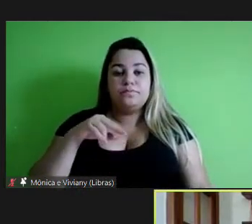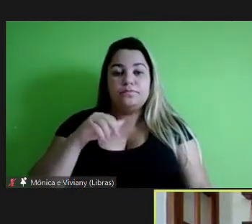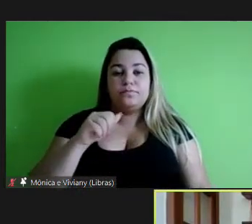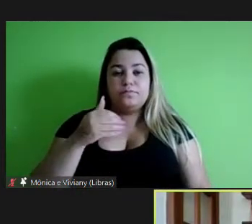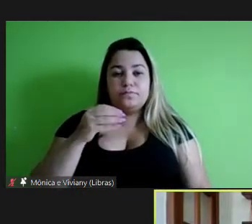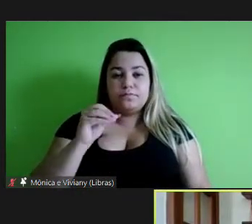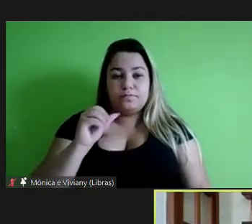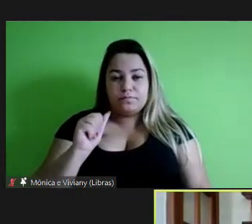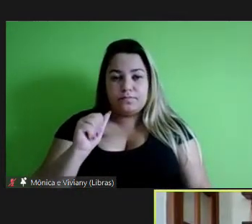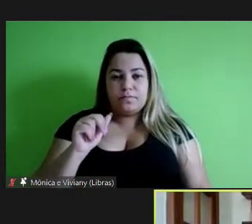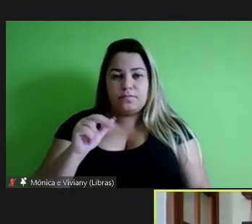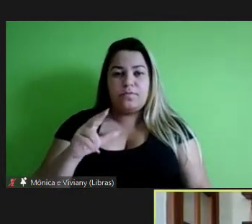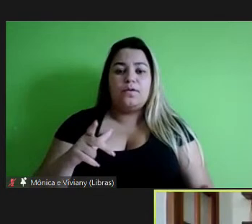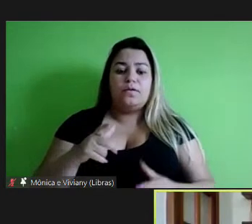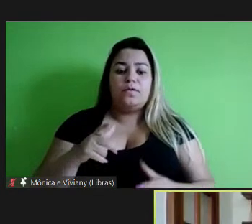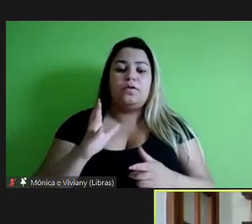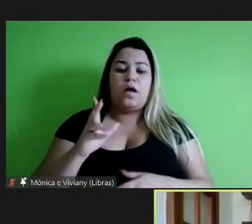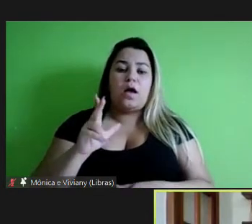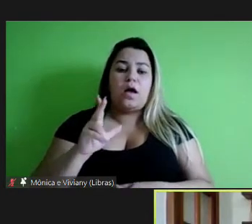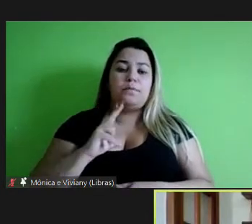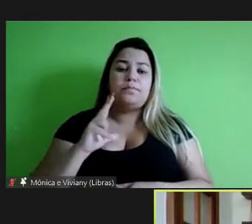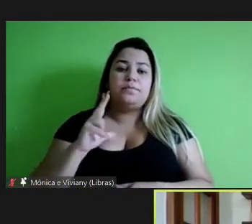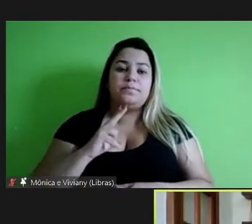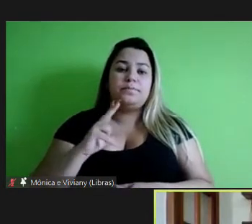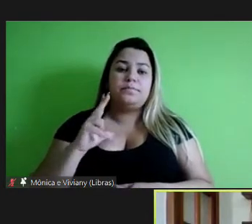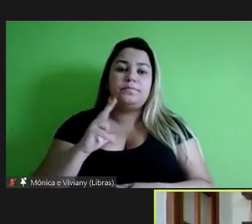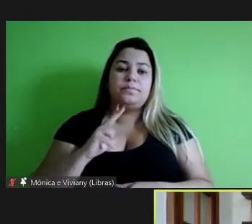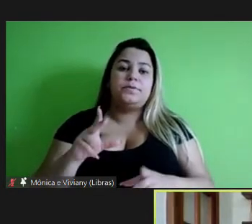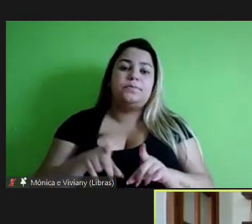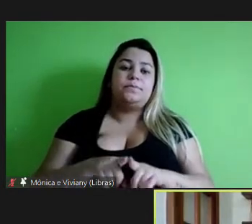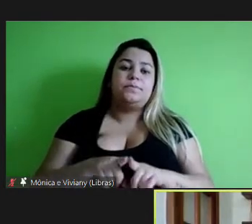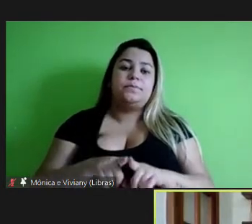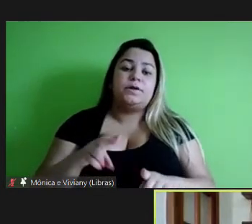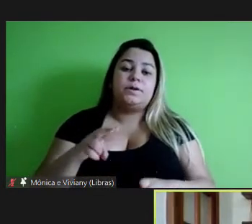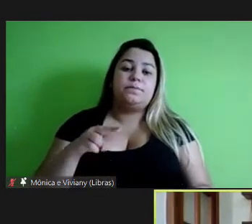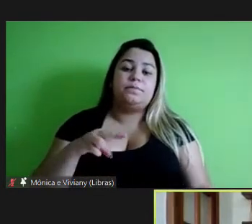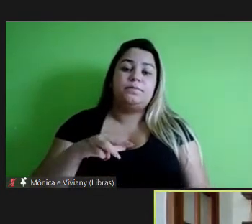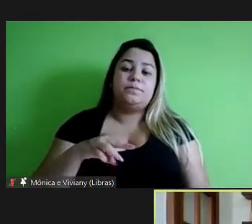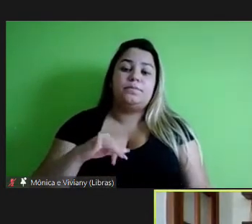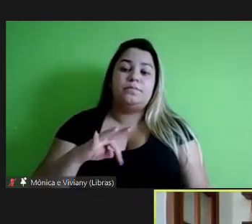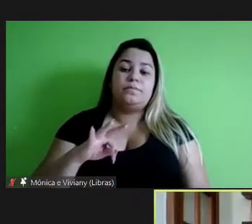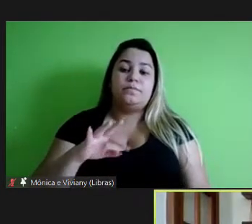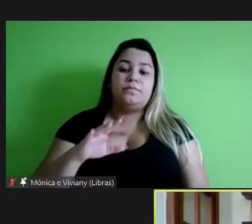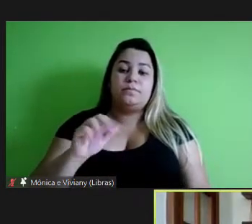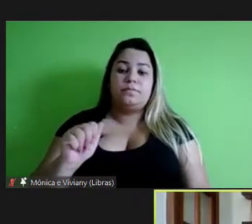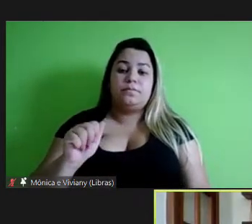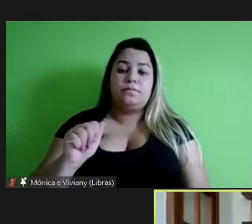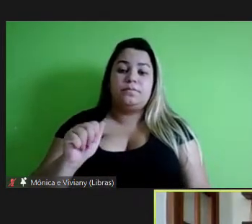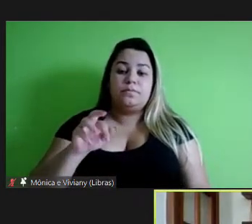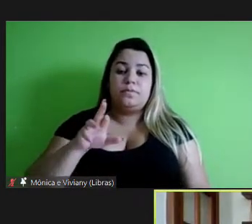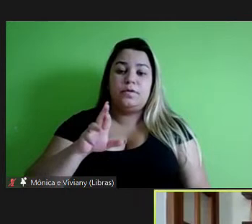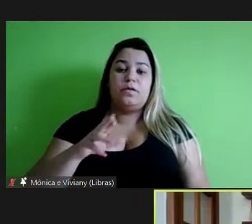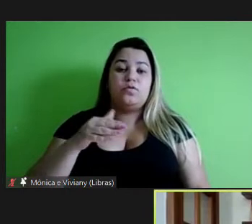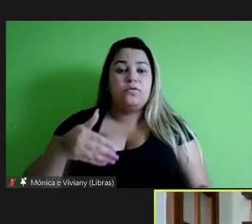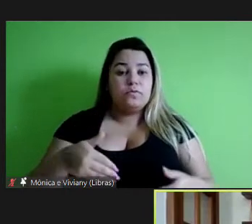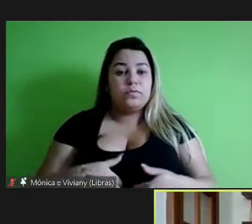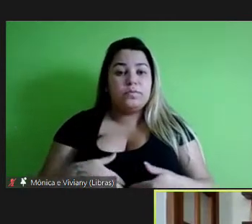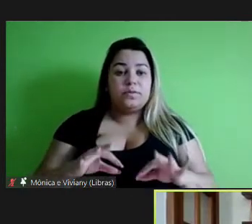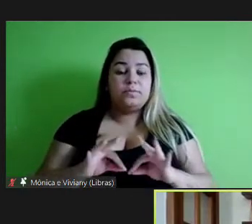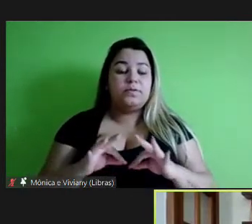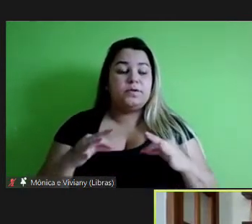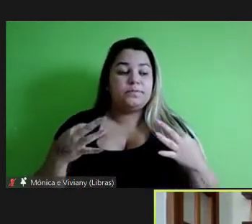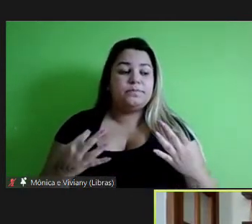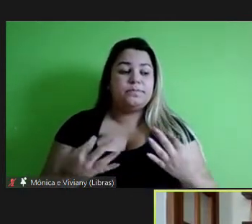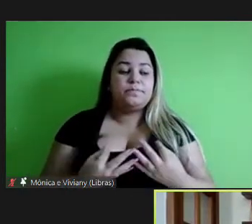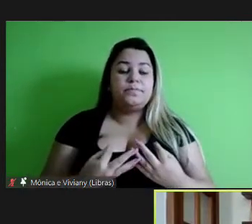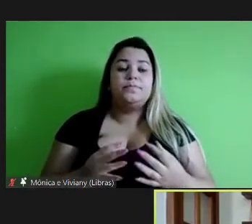equipments from the territory, private sector to be able to mitigate food and nutritional insecurity, the situation of food